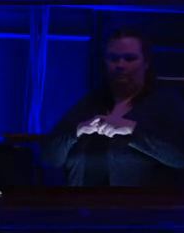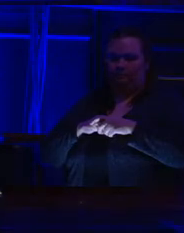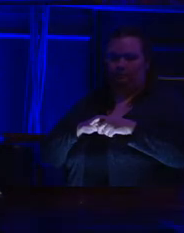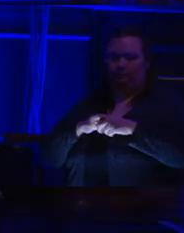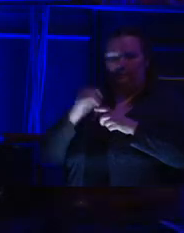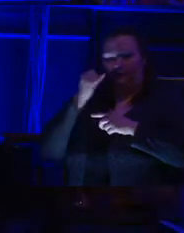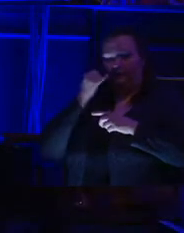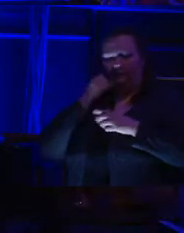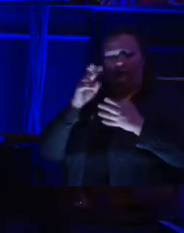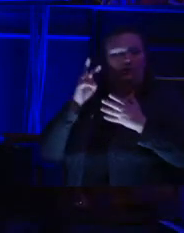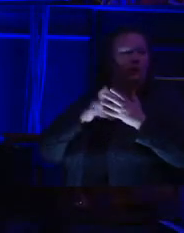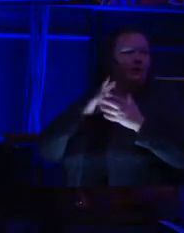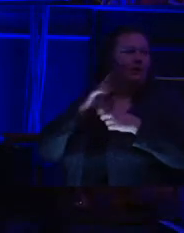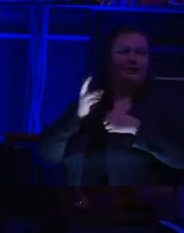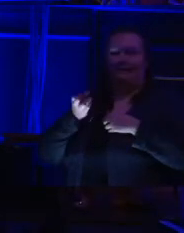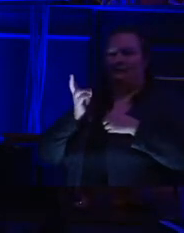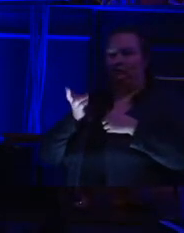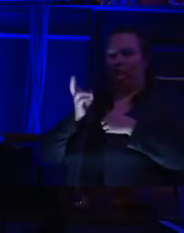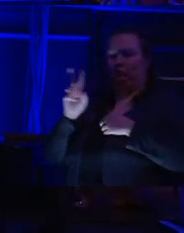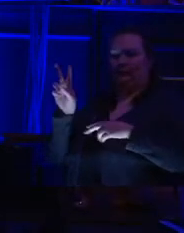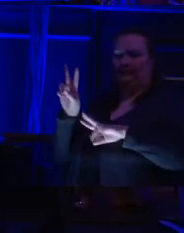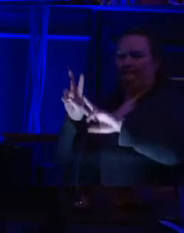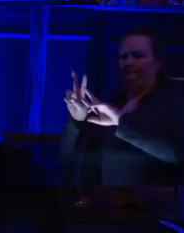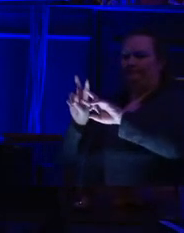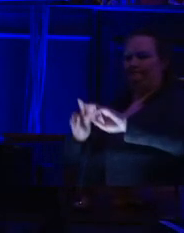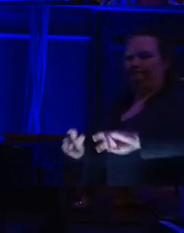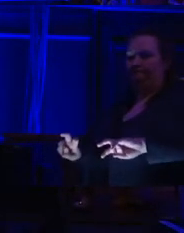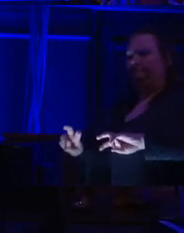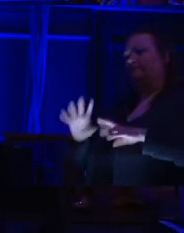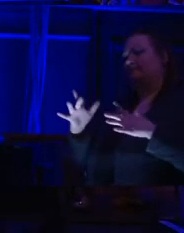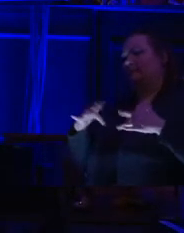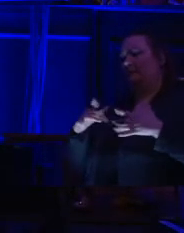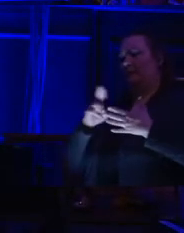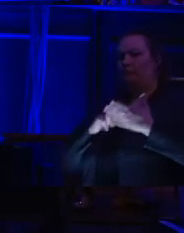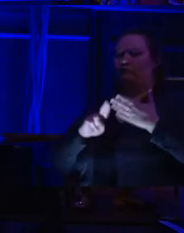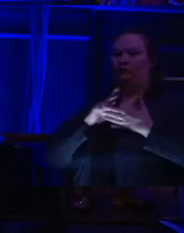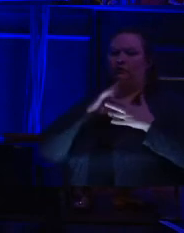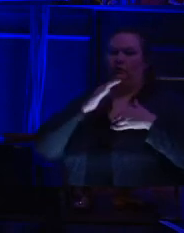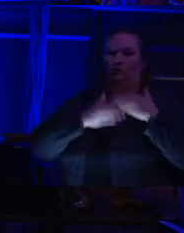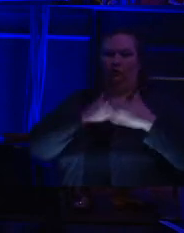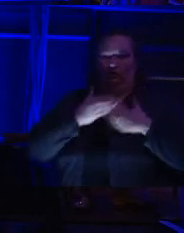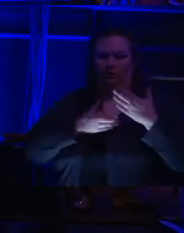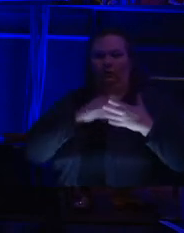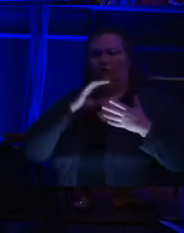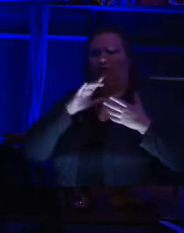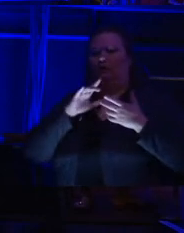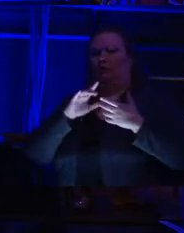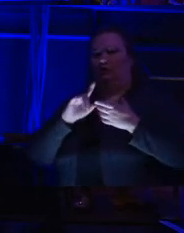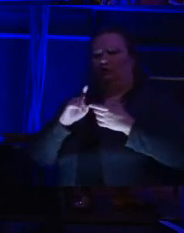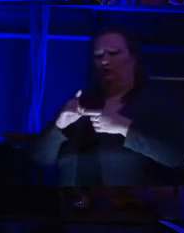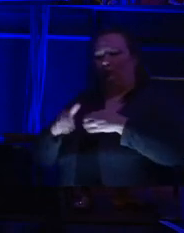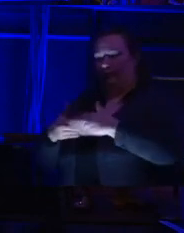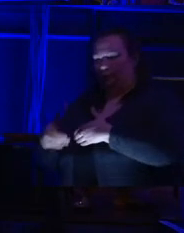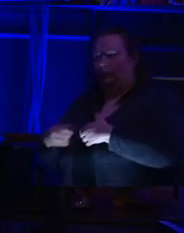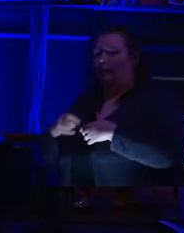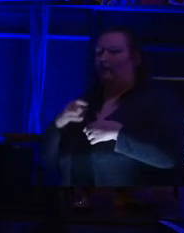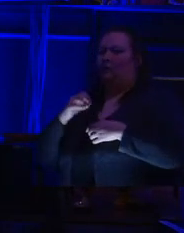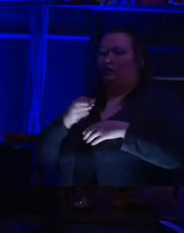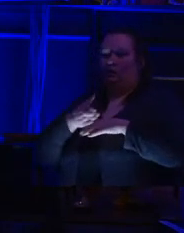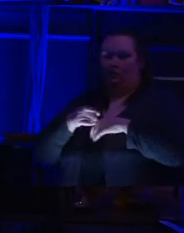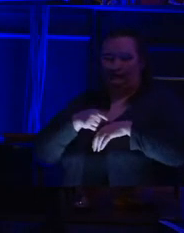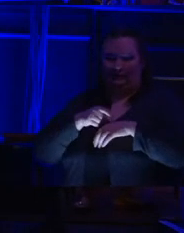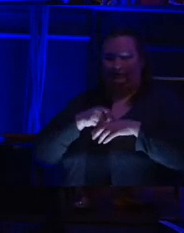If we look at history, universities typically evolve and change gradually. It is